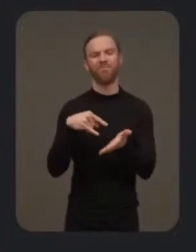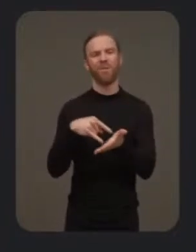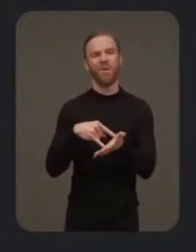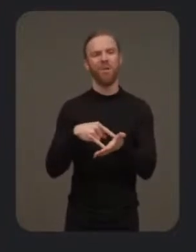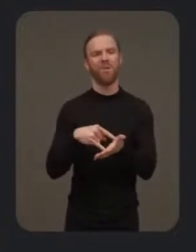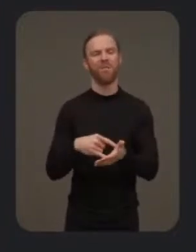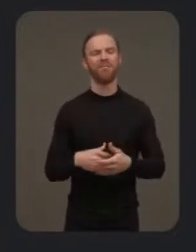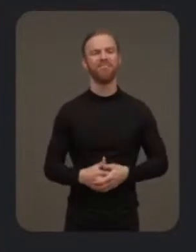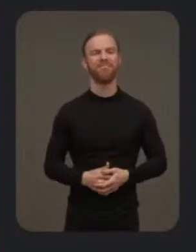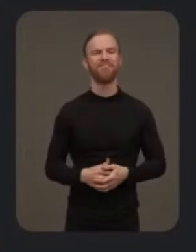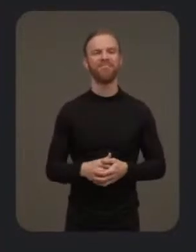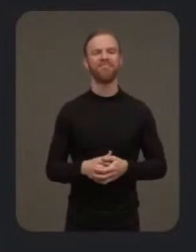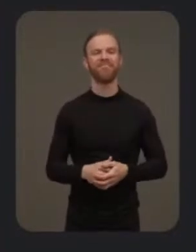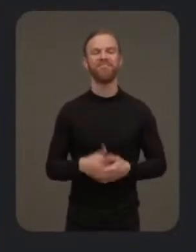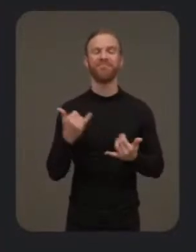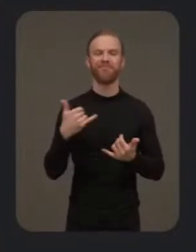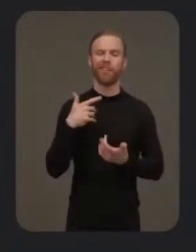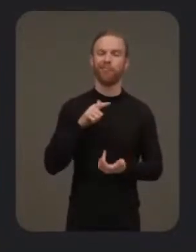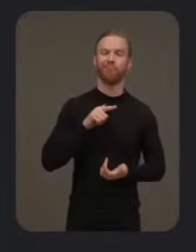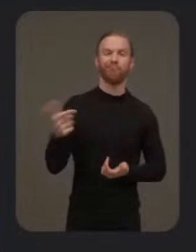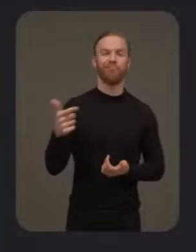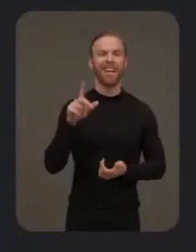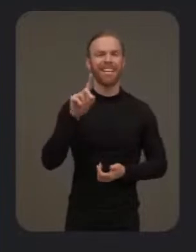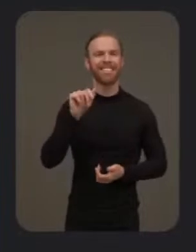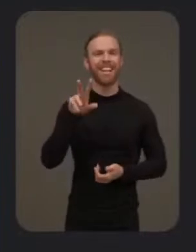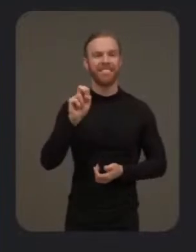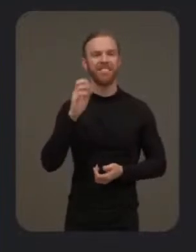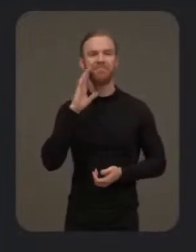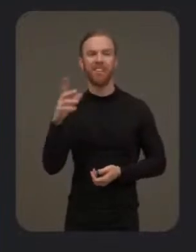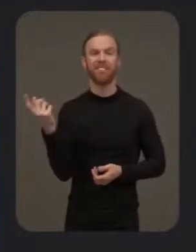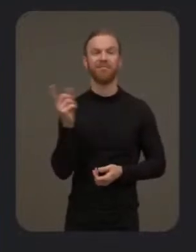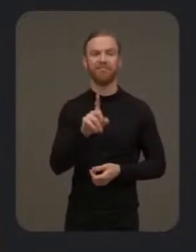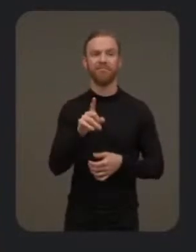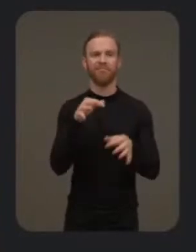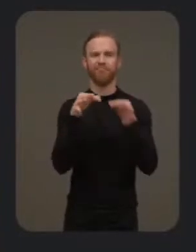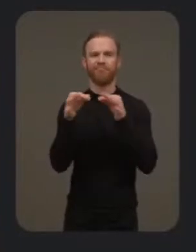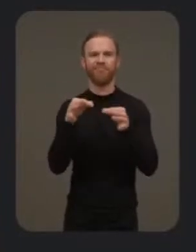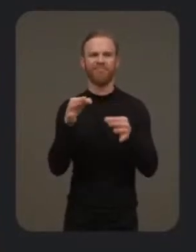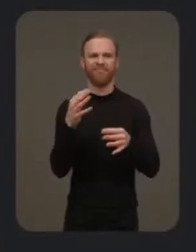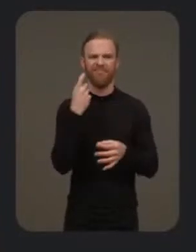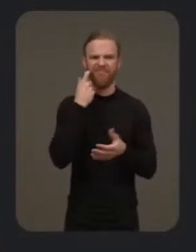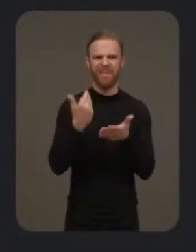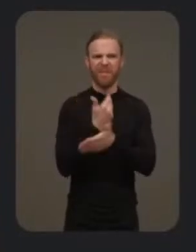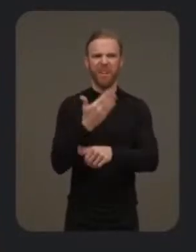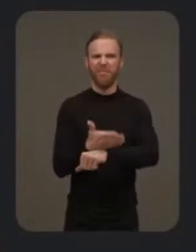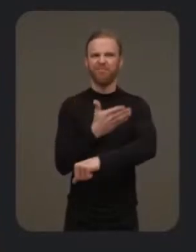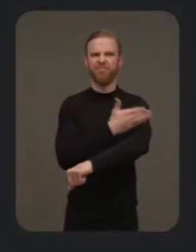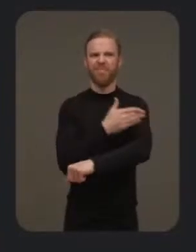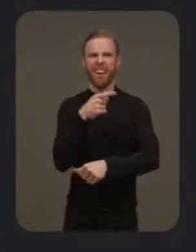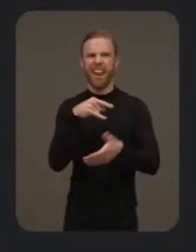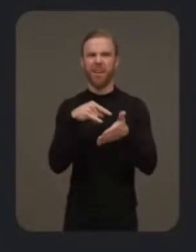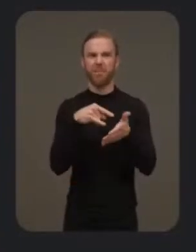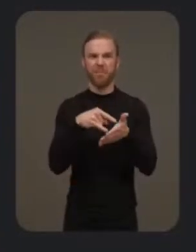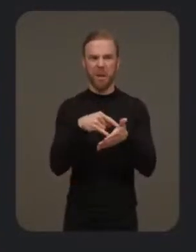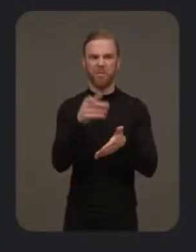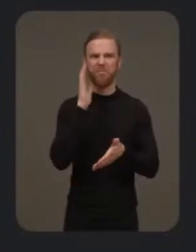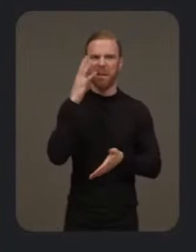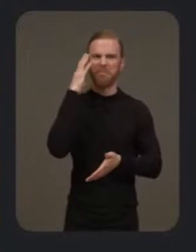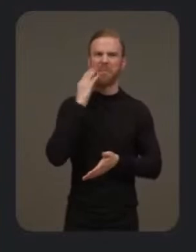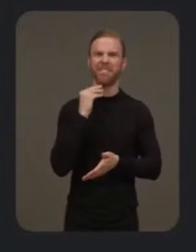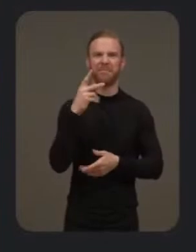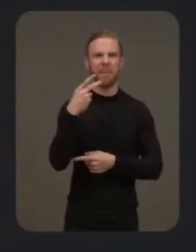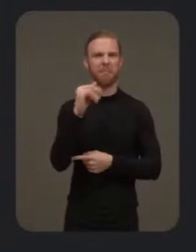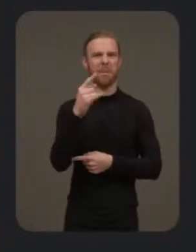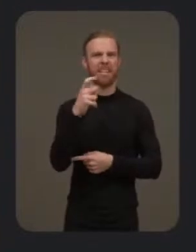Android. So let's get Dave back out here to show you the latest improvements to Android you'll get to experience on a Pixel Fold.